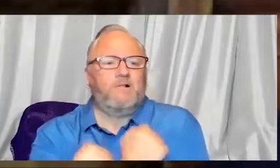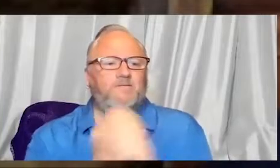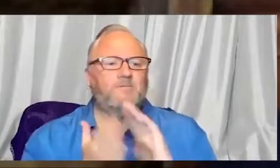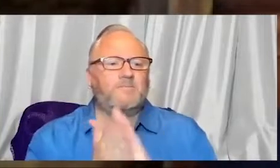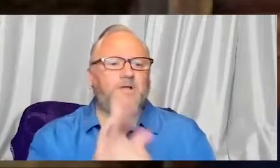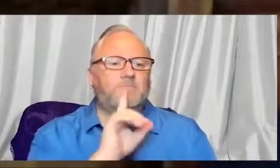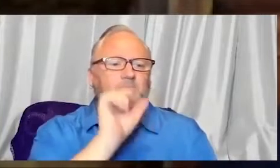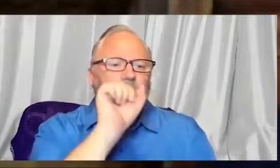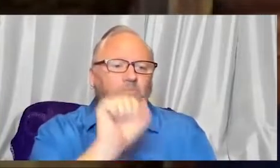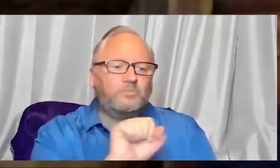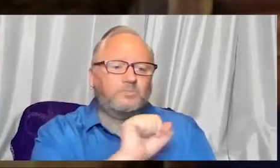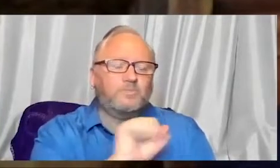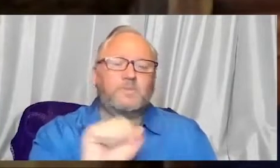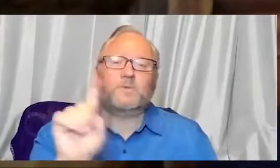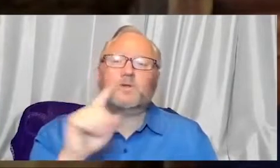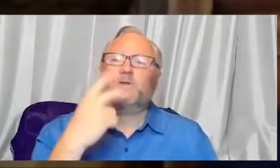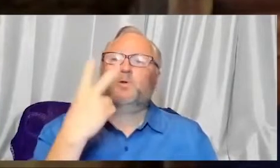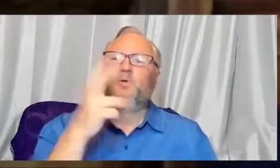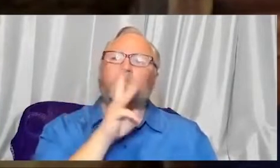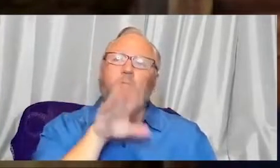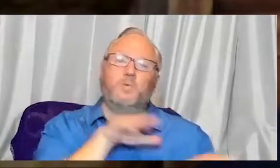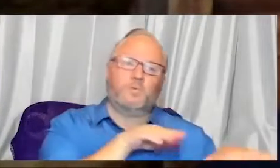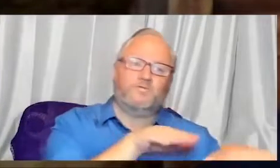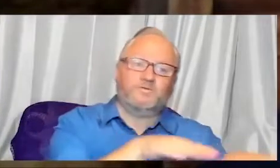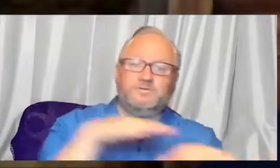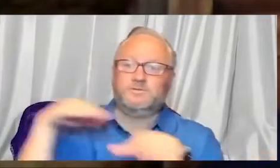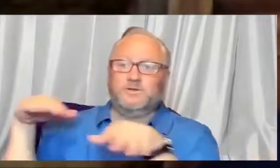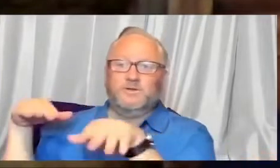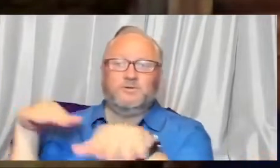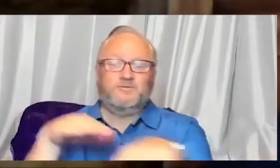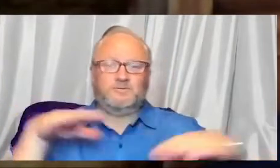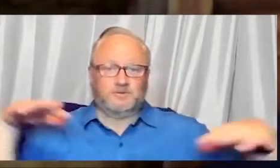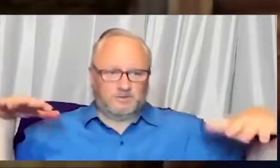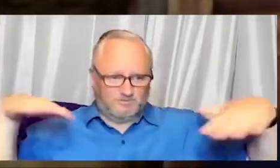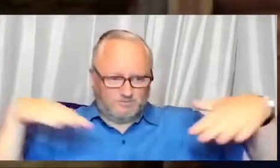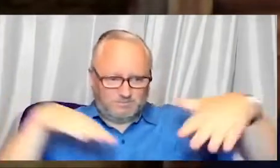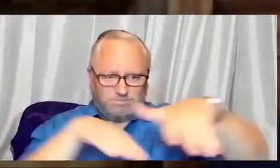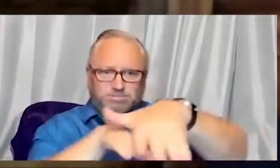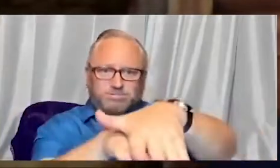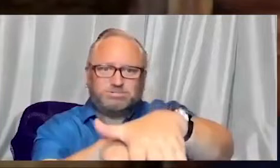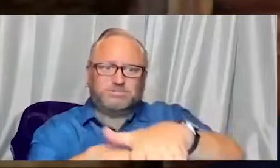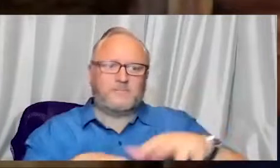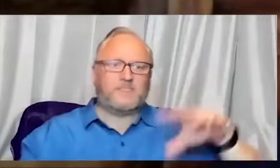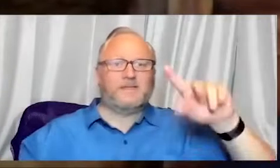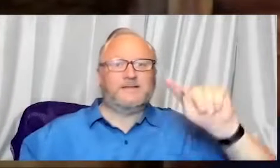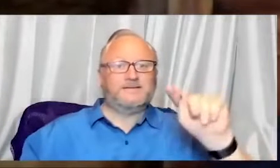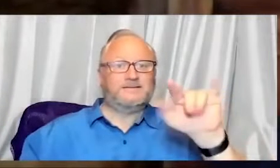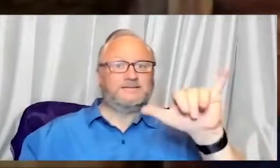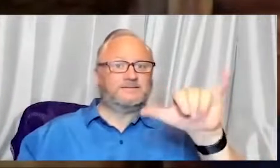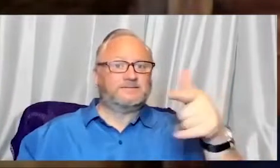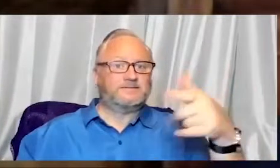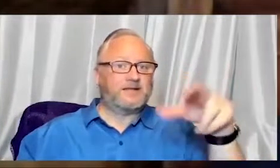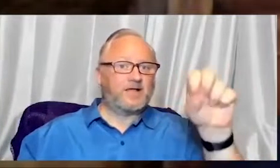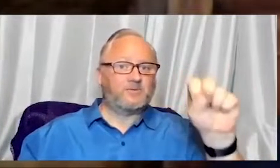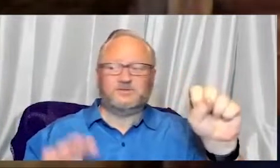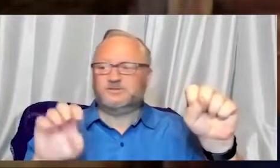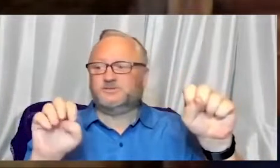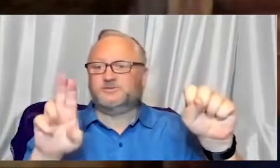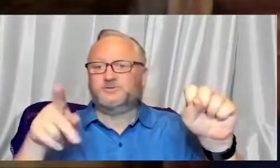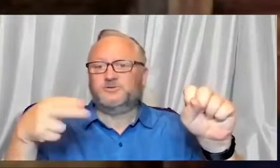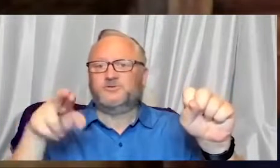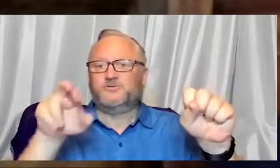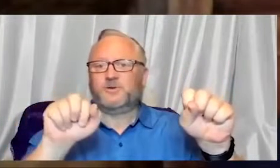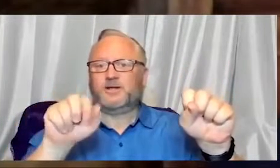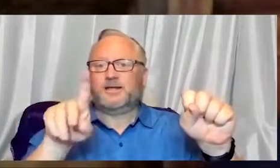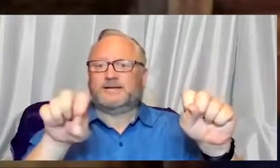the two rivers meet, the Tigris, the Euphrates, feeding